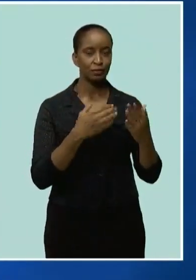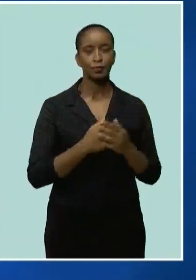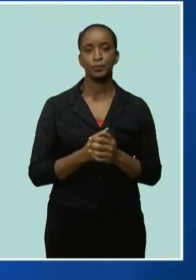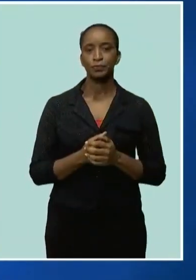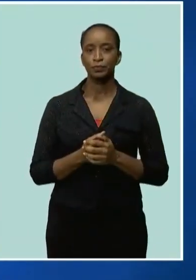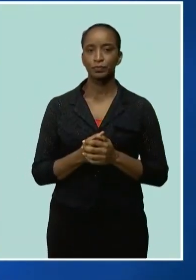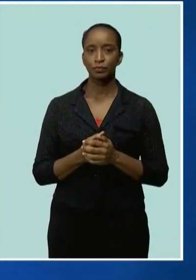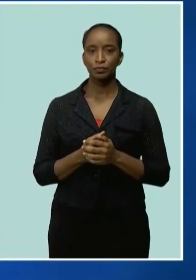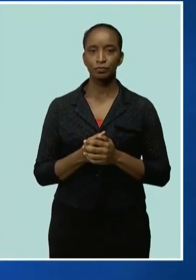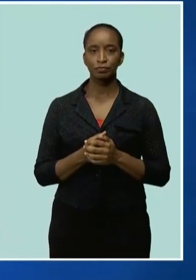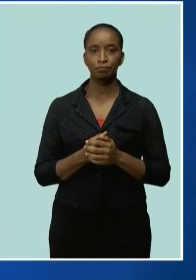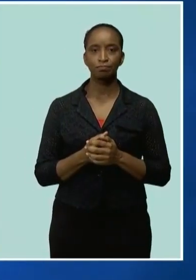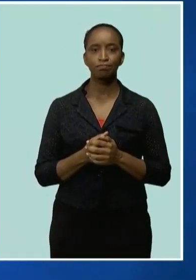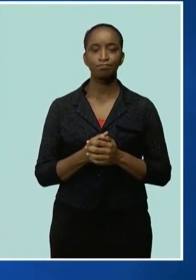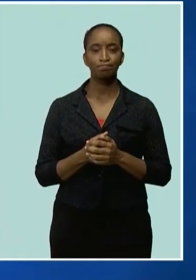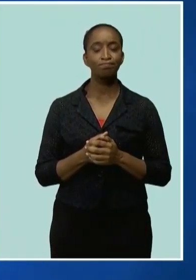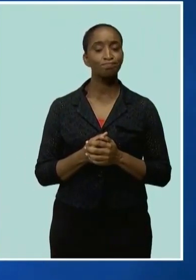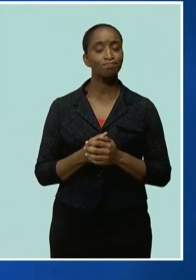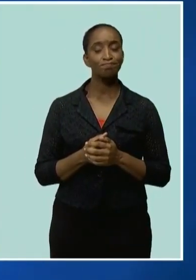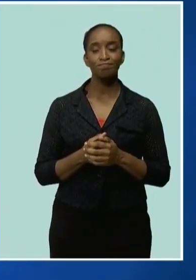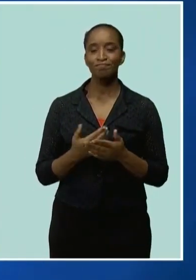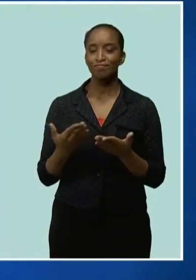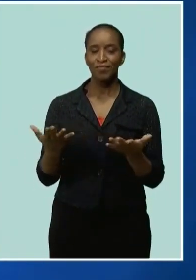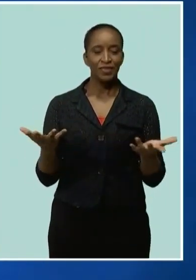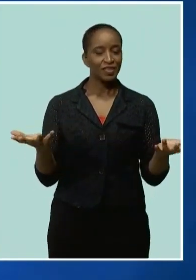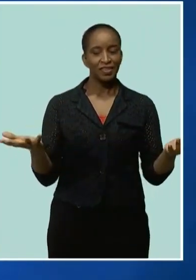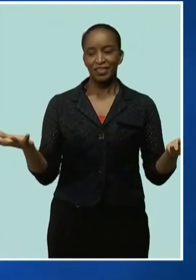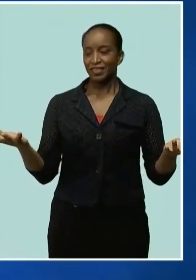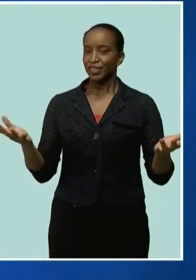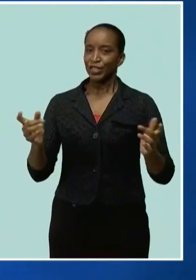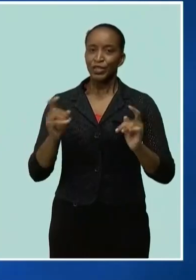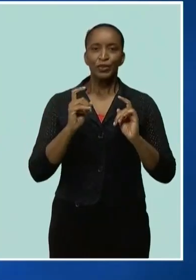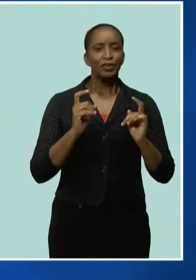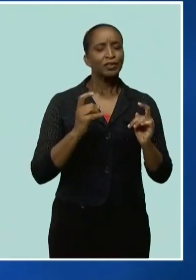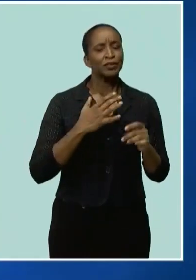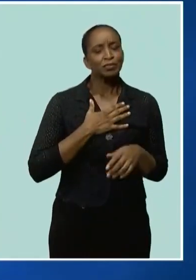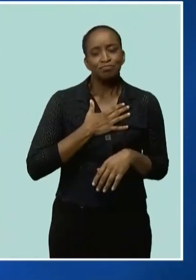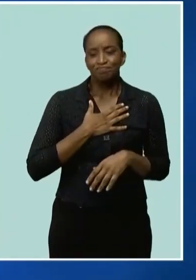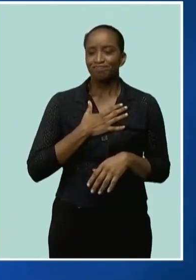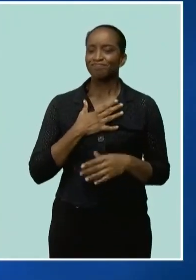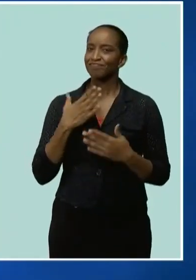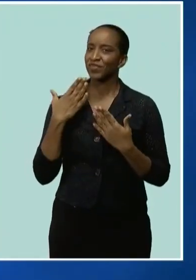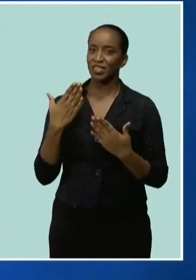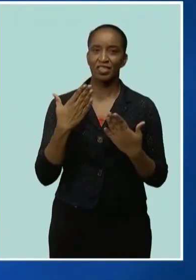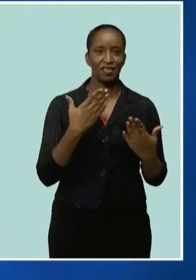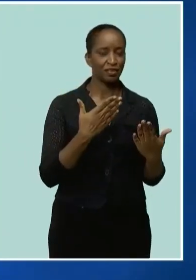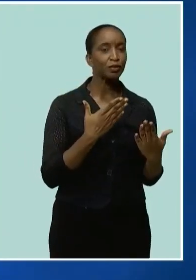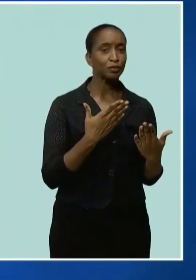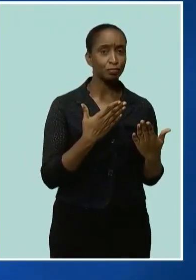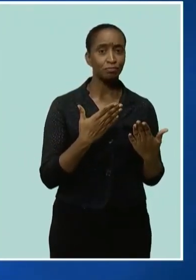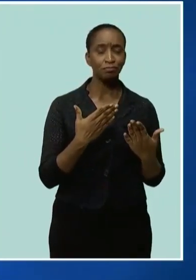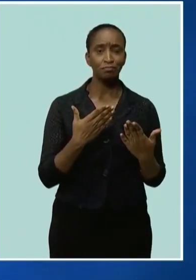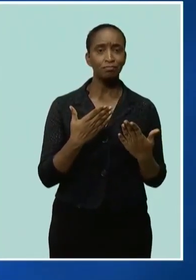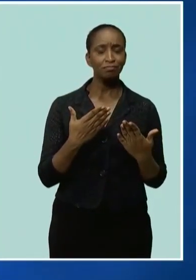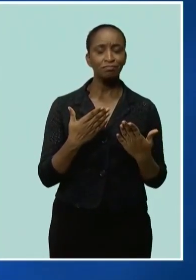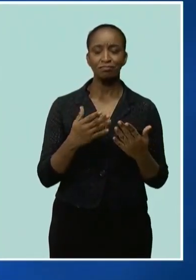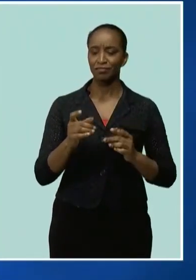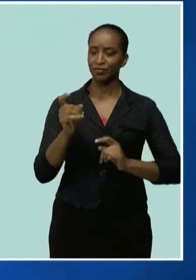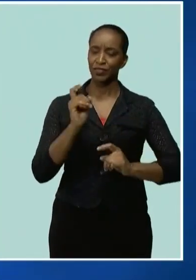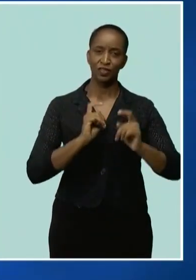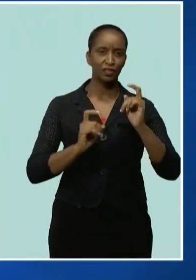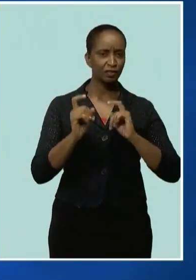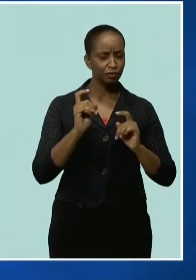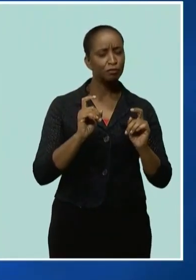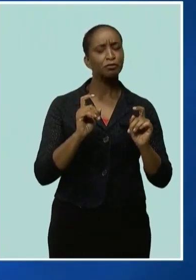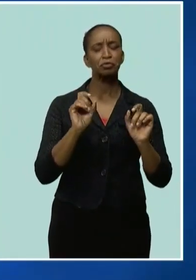However small, we appreciate it, and our scarce resources, I'm sure that these tokens will go a long way in giving care to